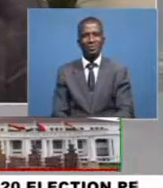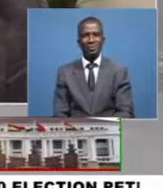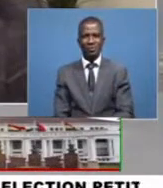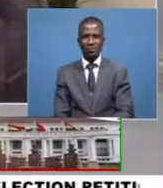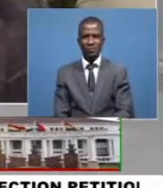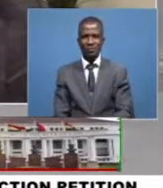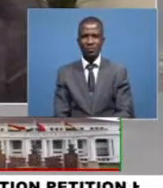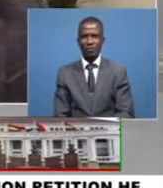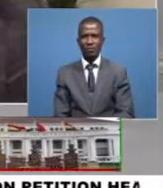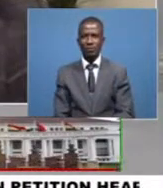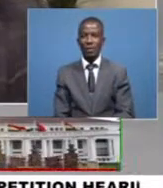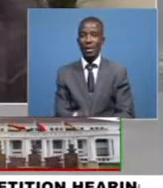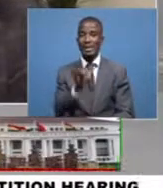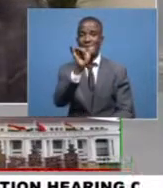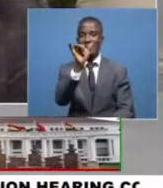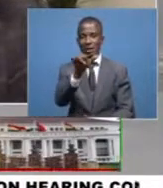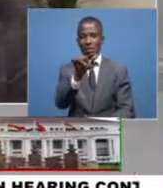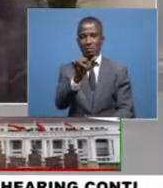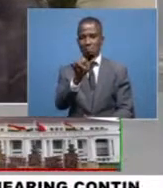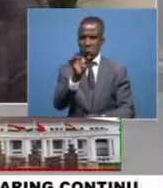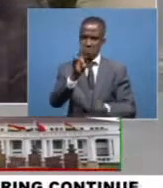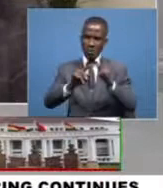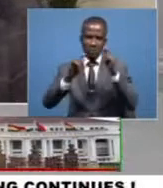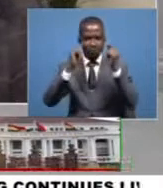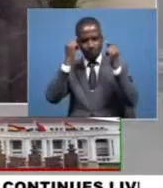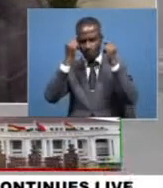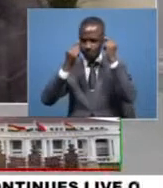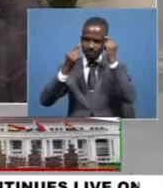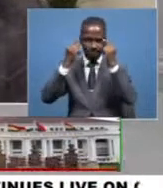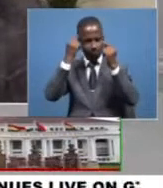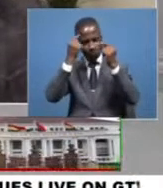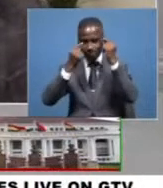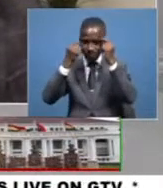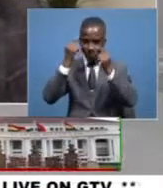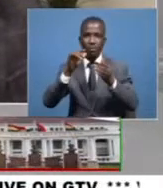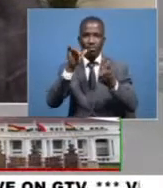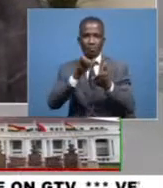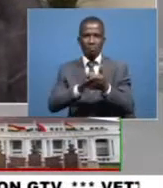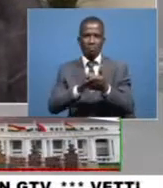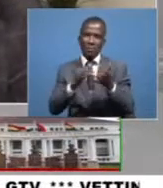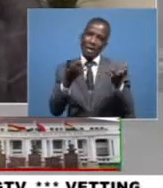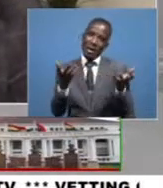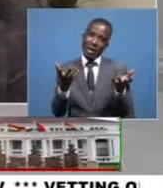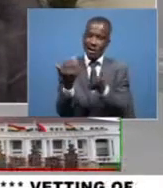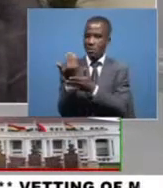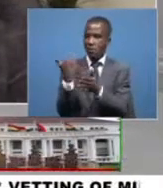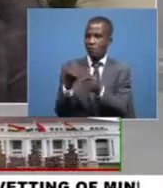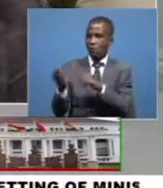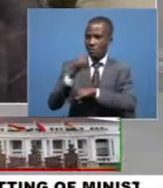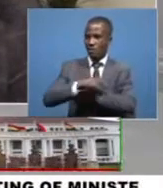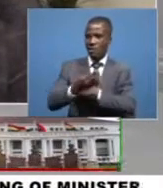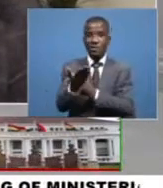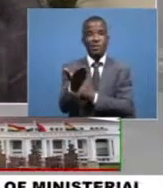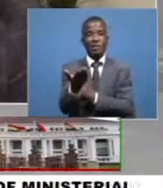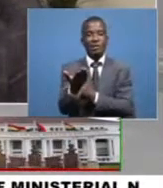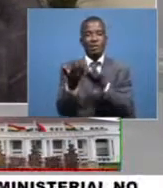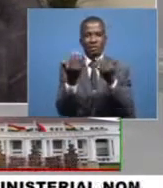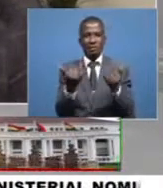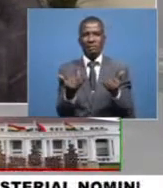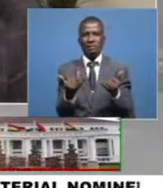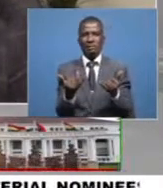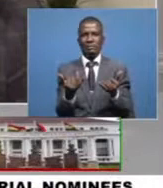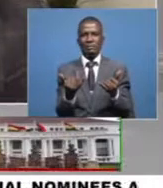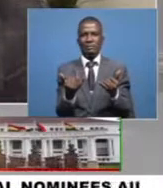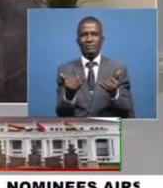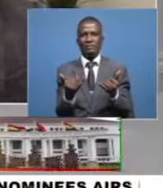So that's one of the questions that people were even speculating about even before today's ruling. And